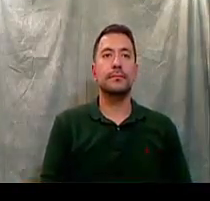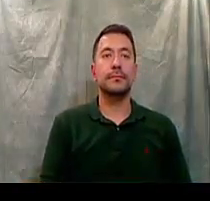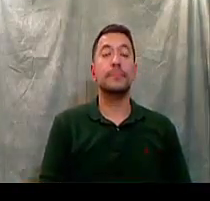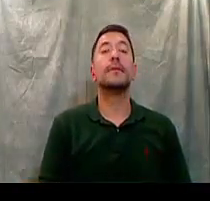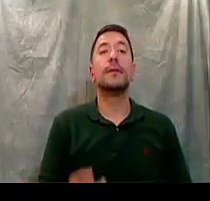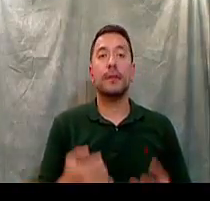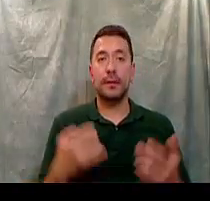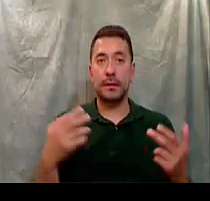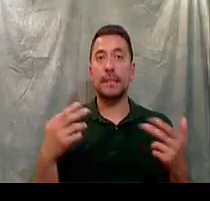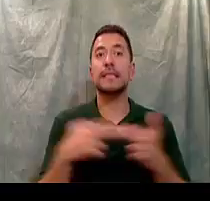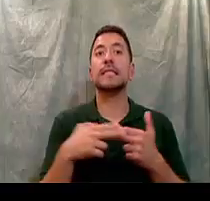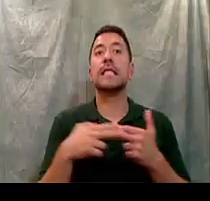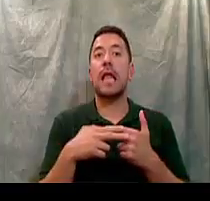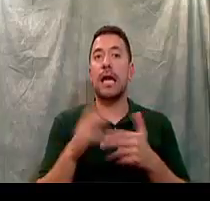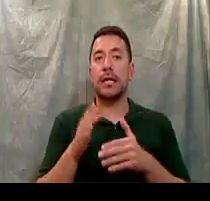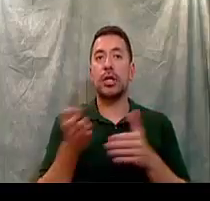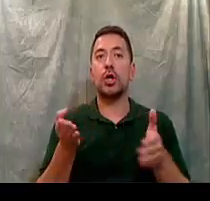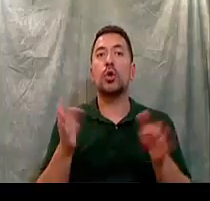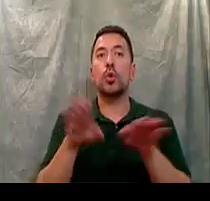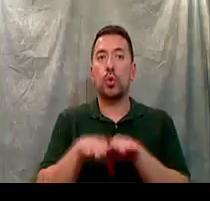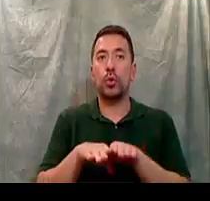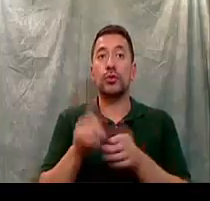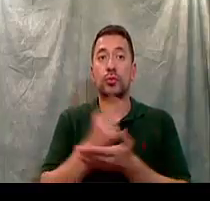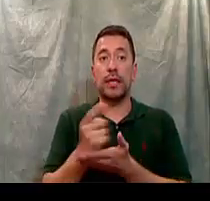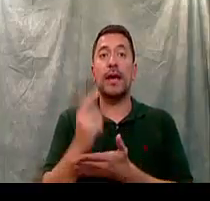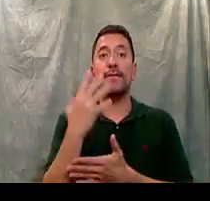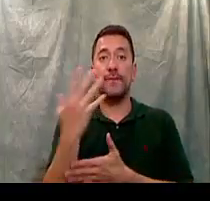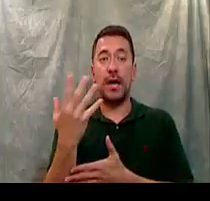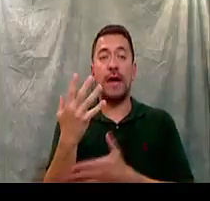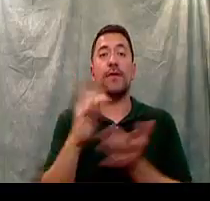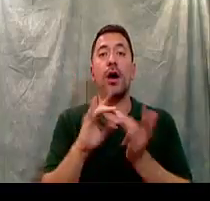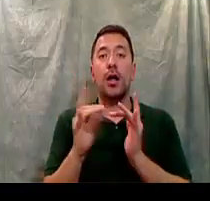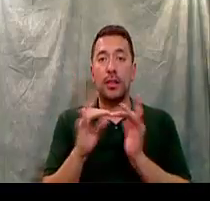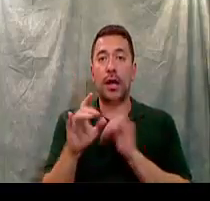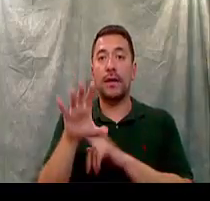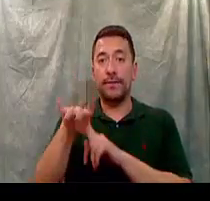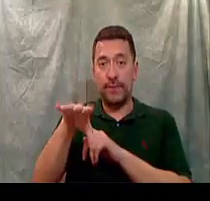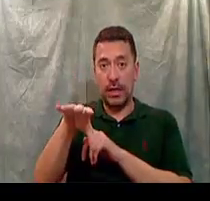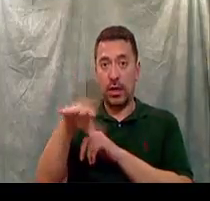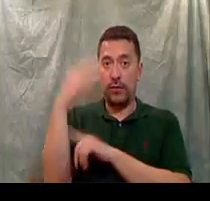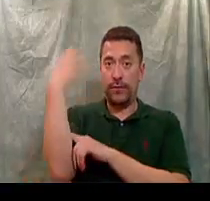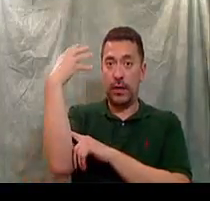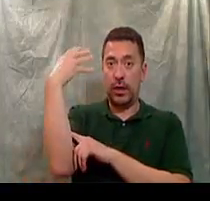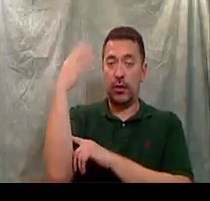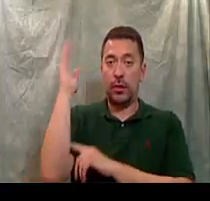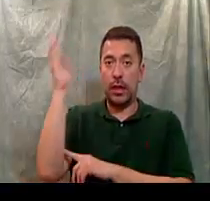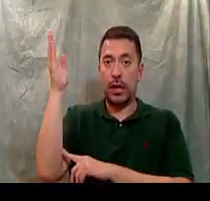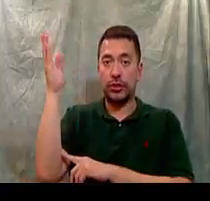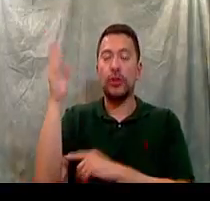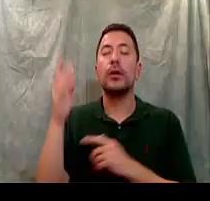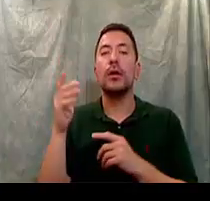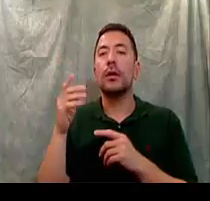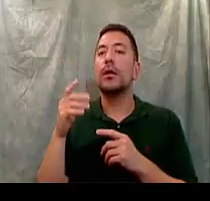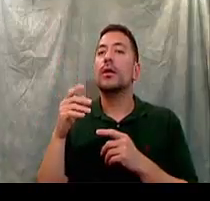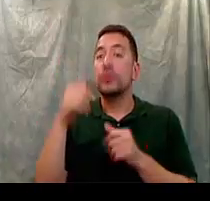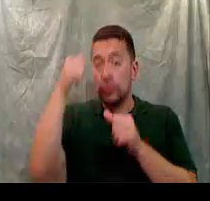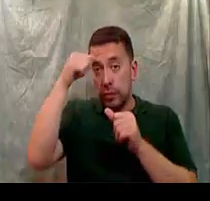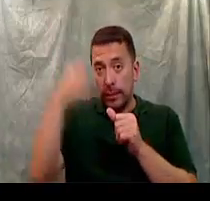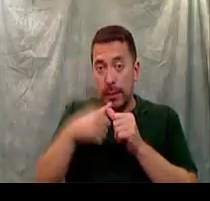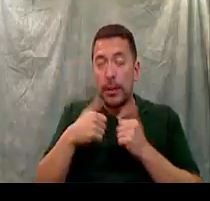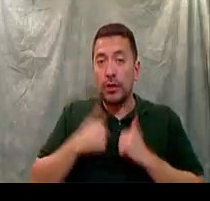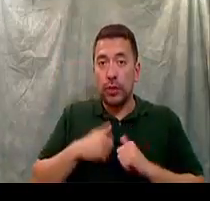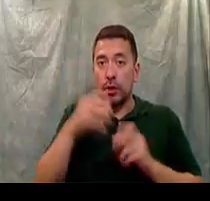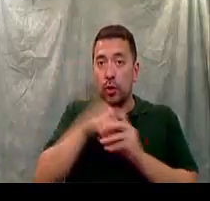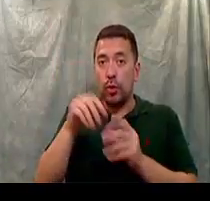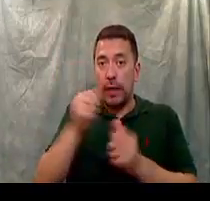So this slide concludes week 5 of our online video lecture. Just a reminder, I always try and include everything in our